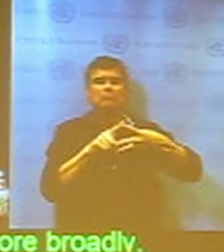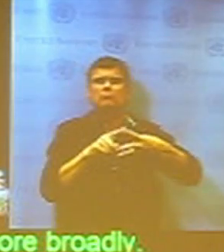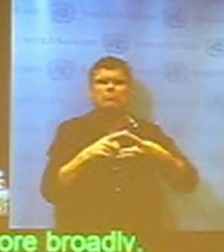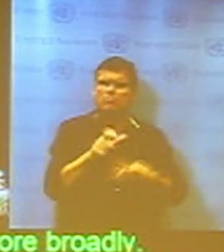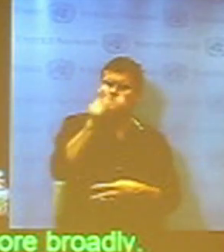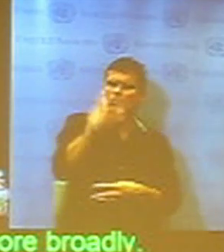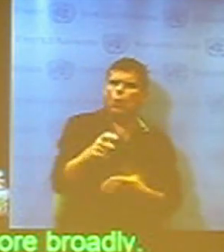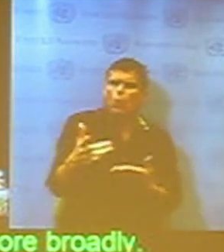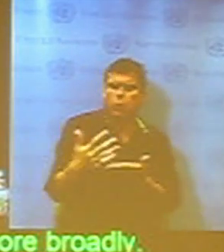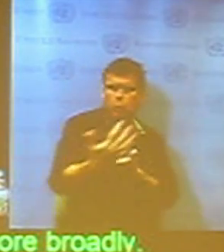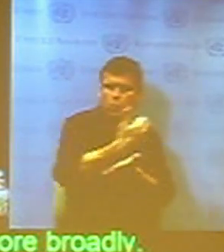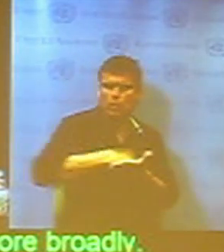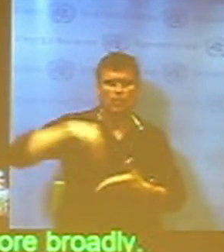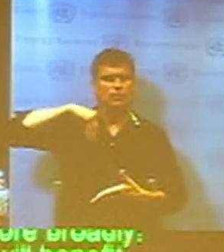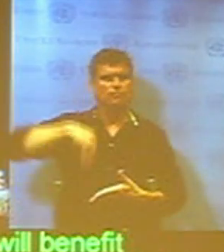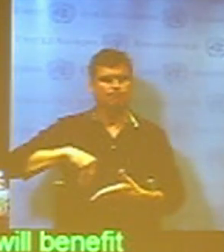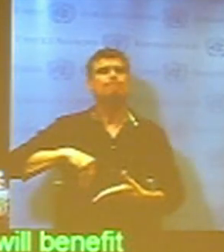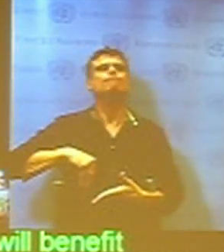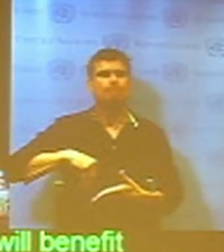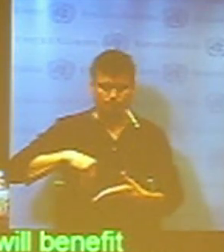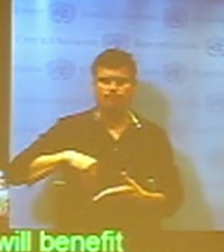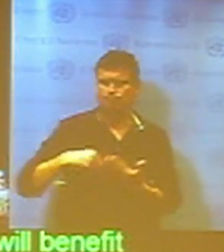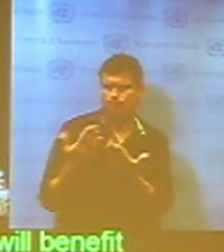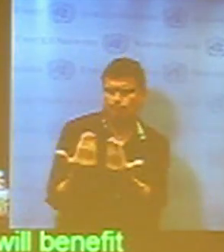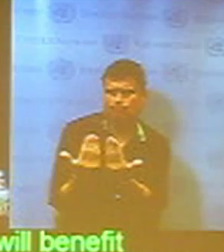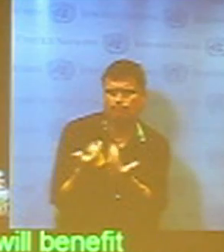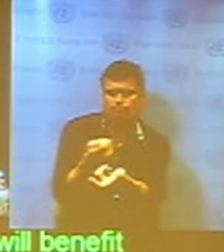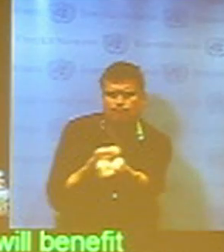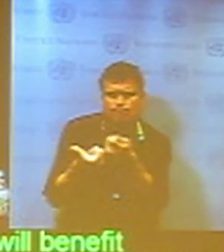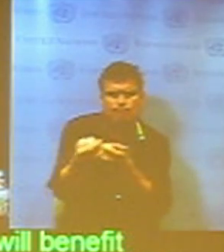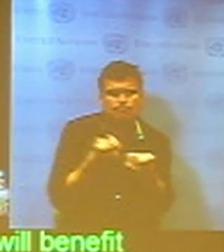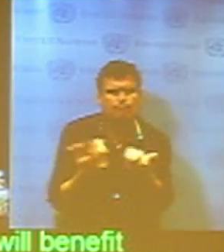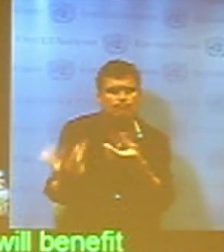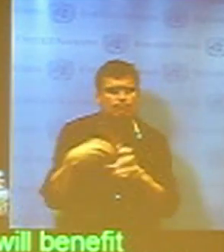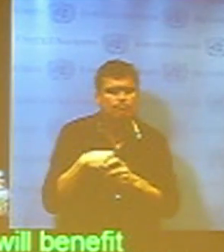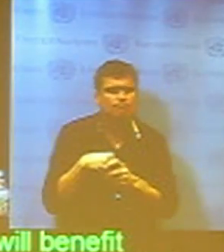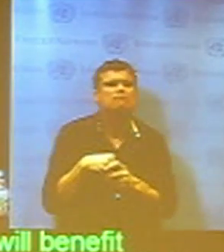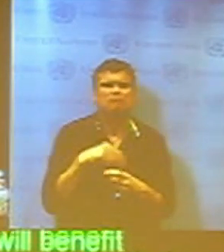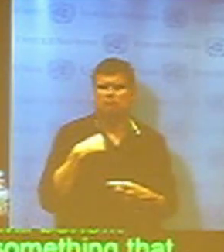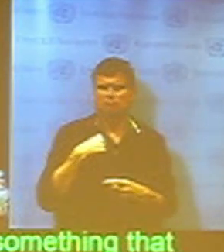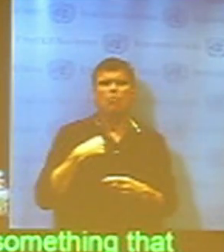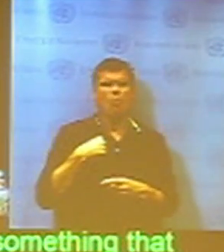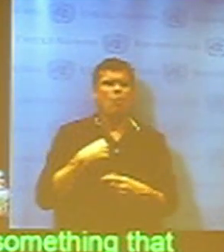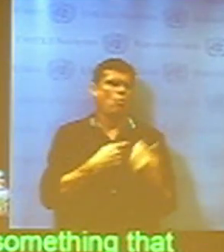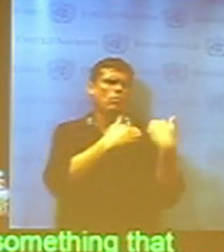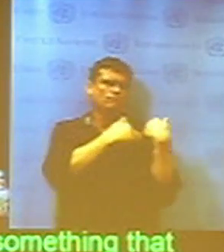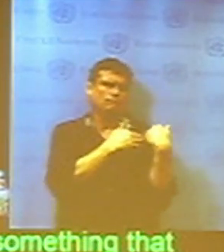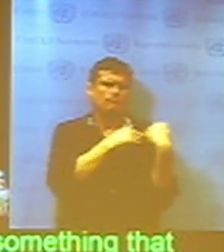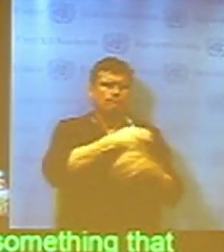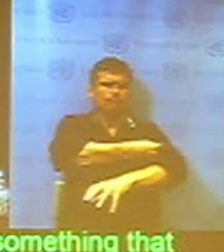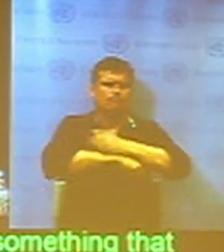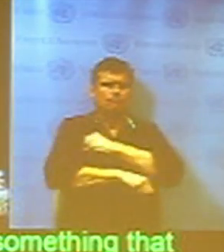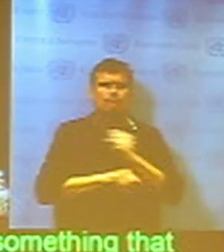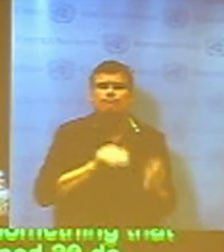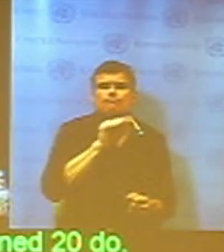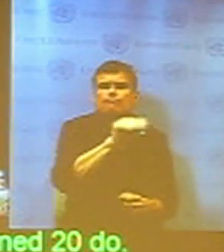the ICRC is well positioned to do. So because we either run or support physical rehabilitation programs in the countries where